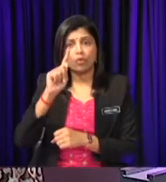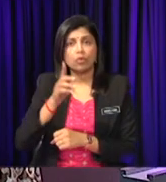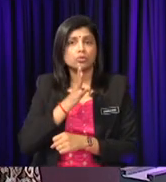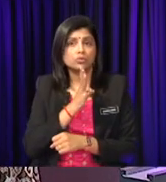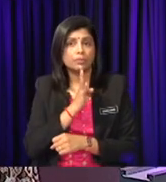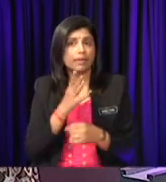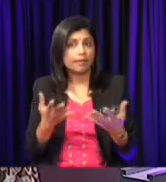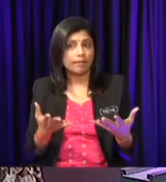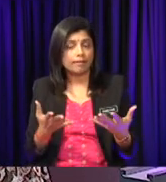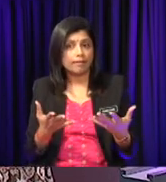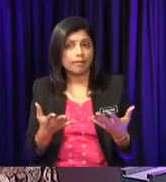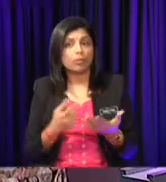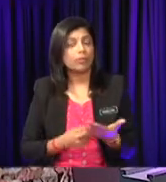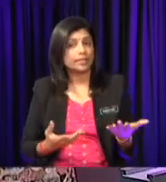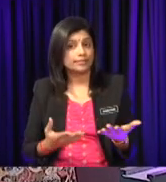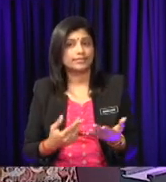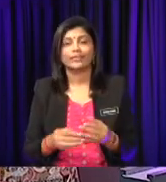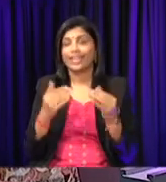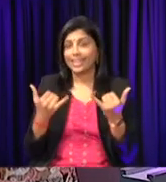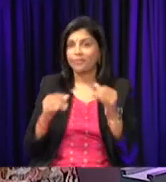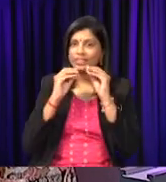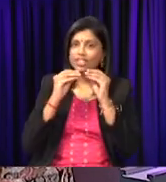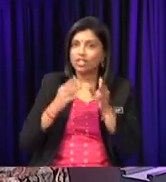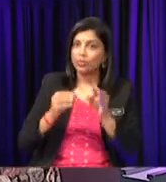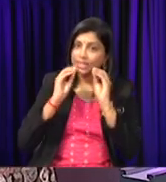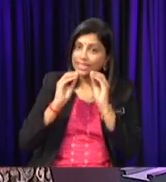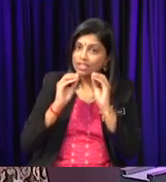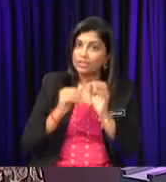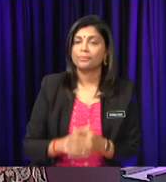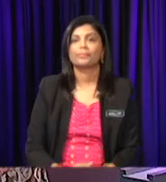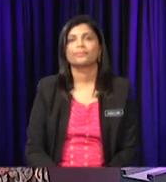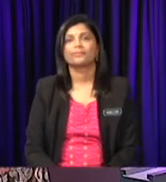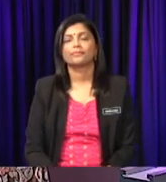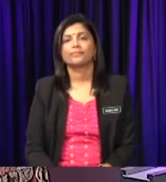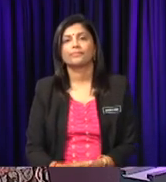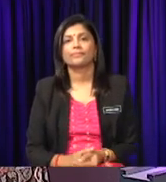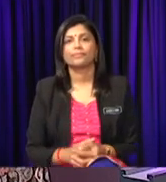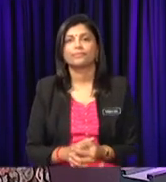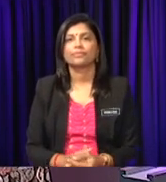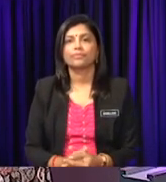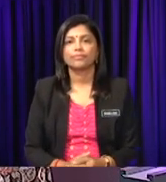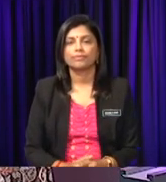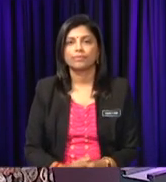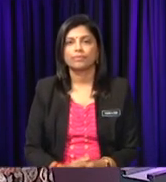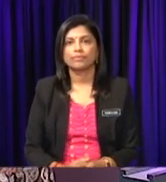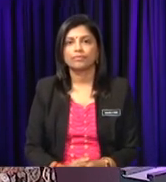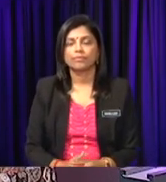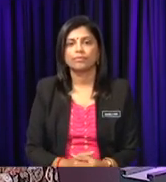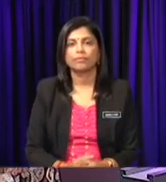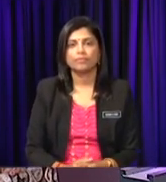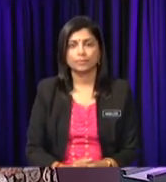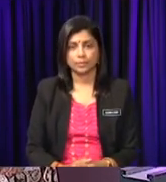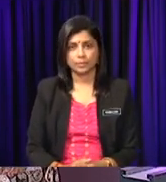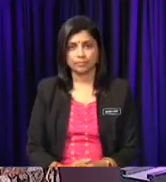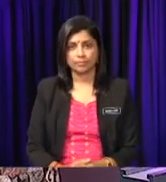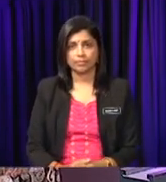is phase two of the speaking test, all right, this is where you pupils or